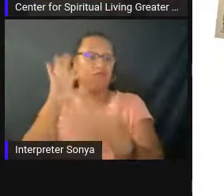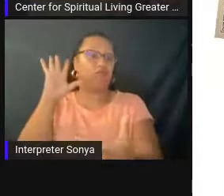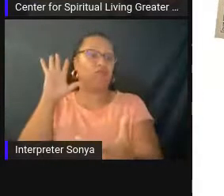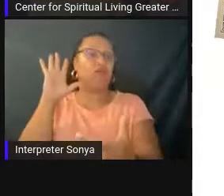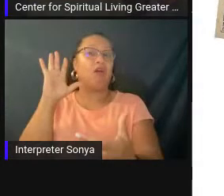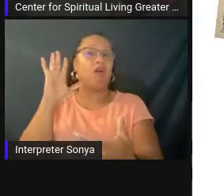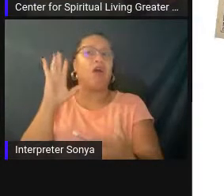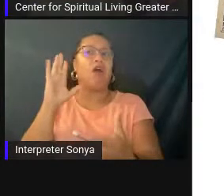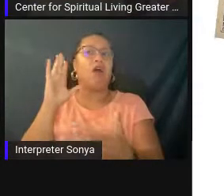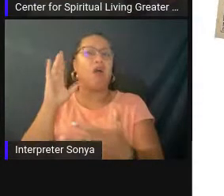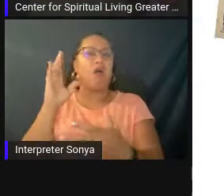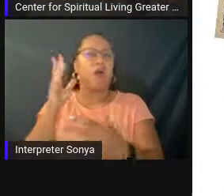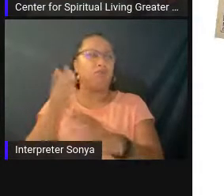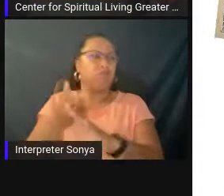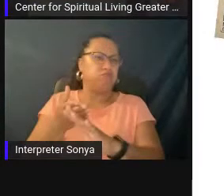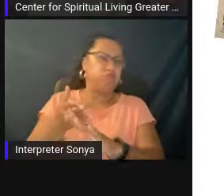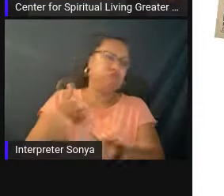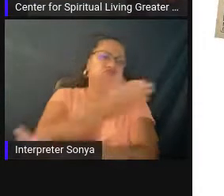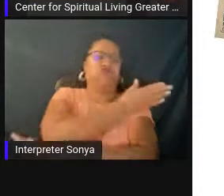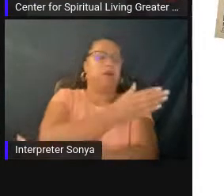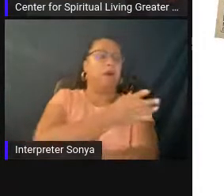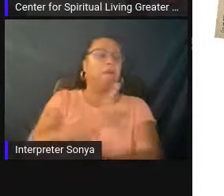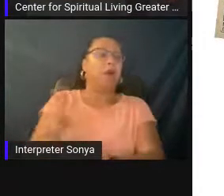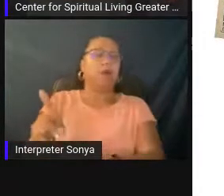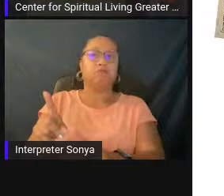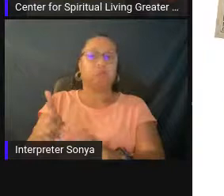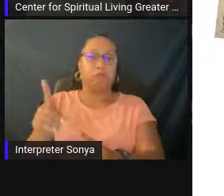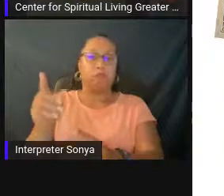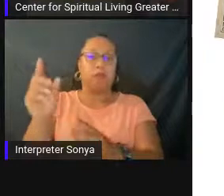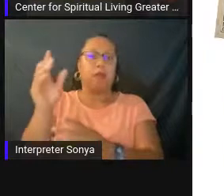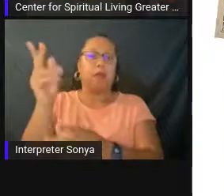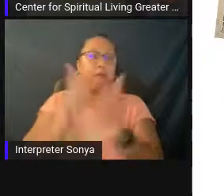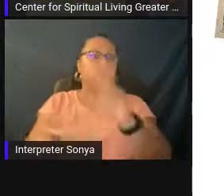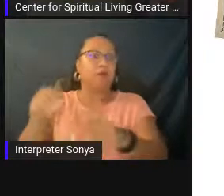free, and some ignored the directive.